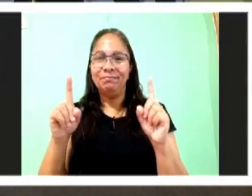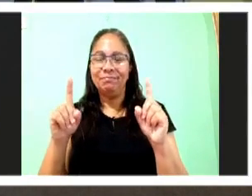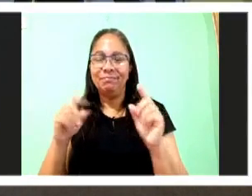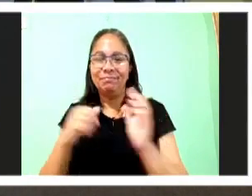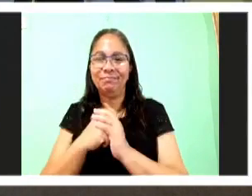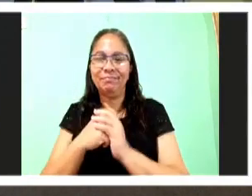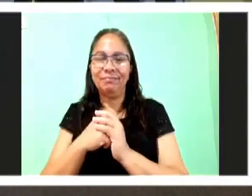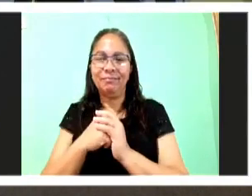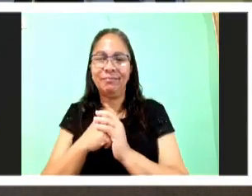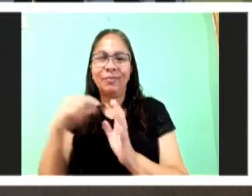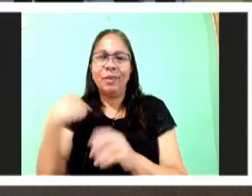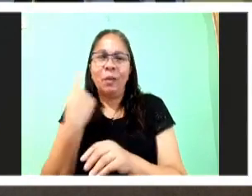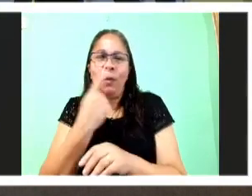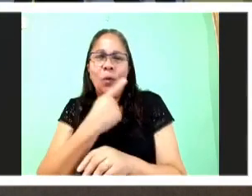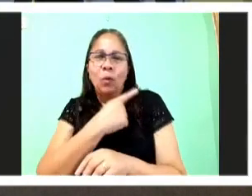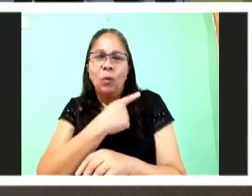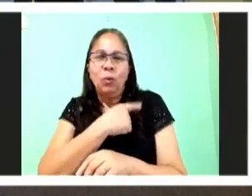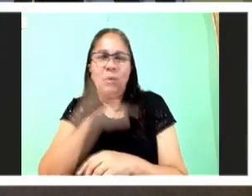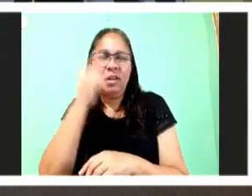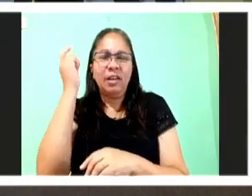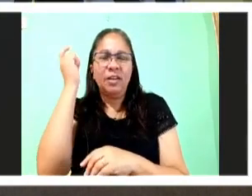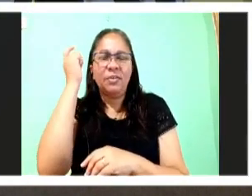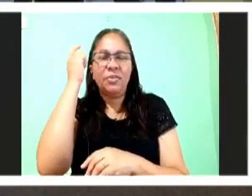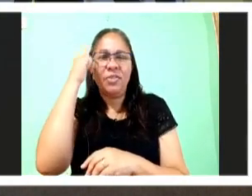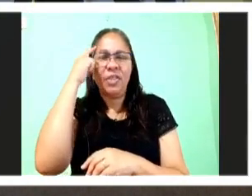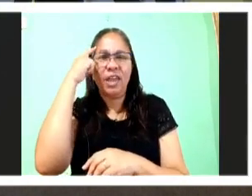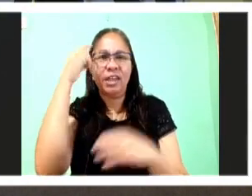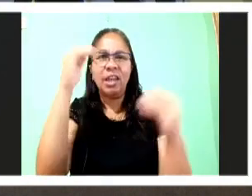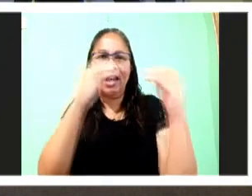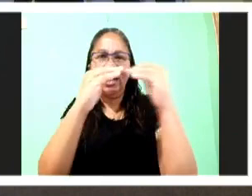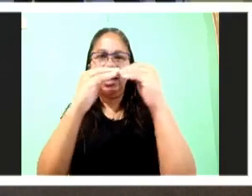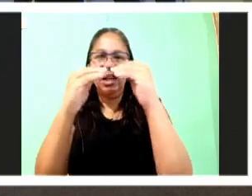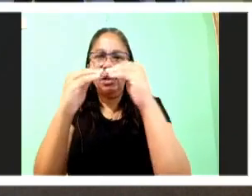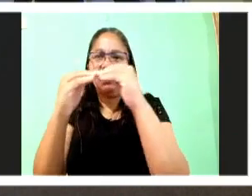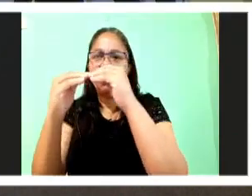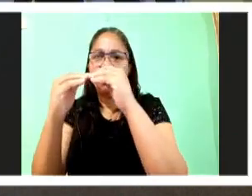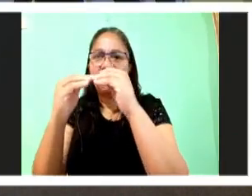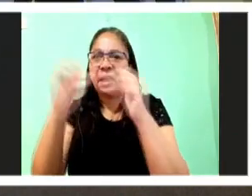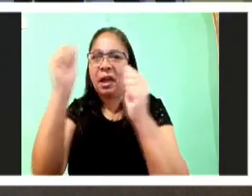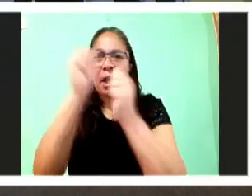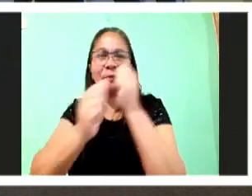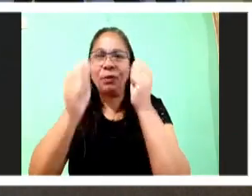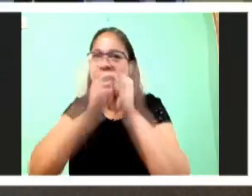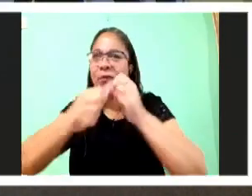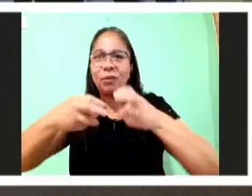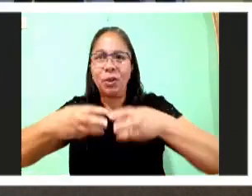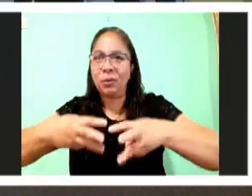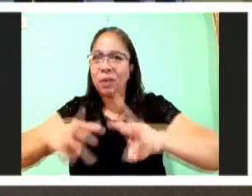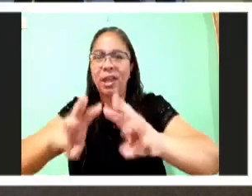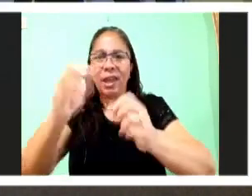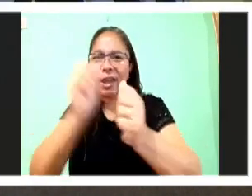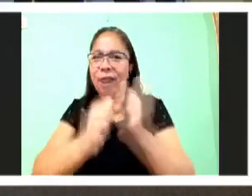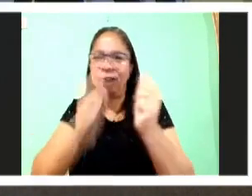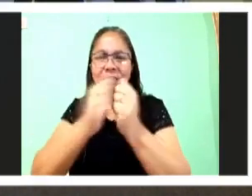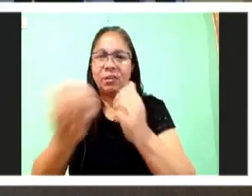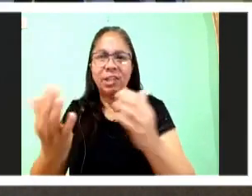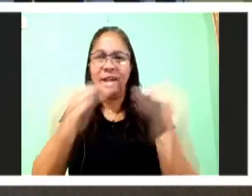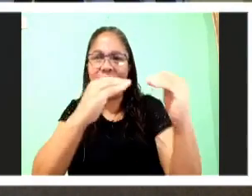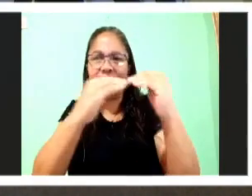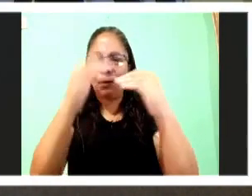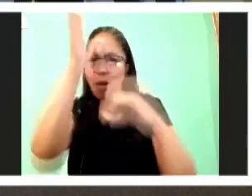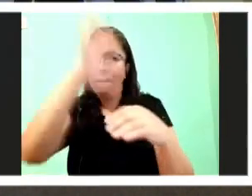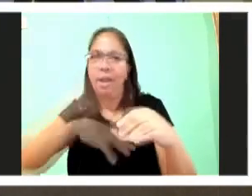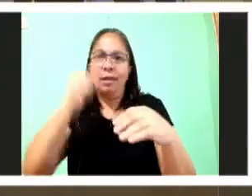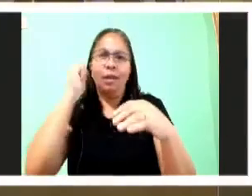We think equal means equal in every way, equivalent. Equal does not